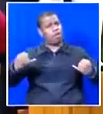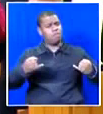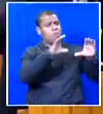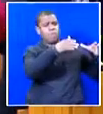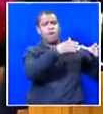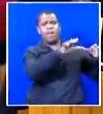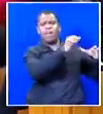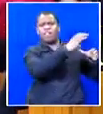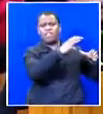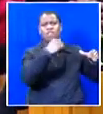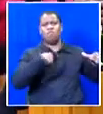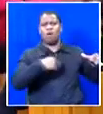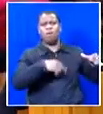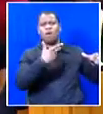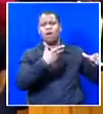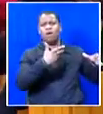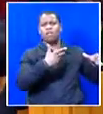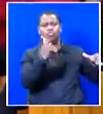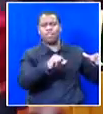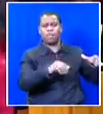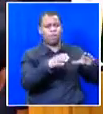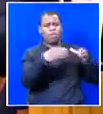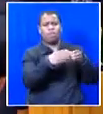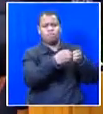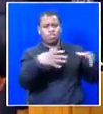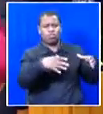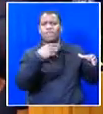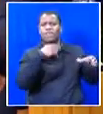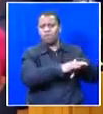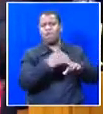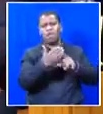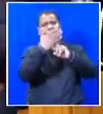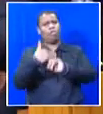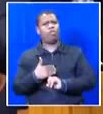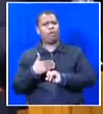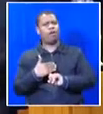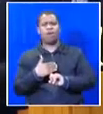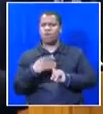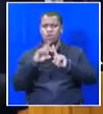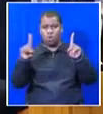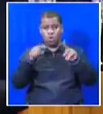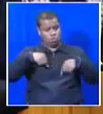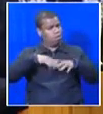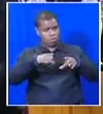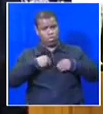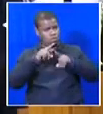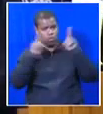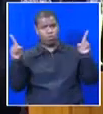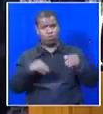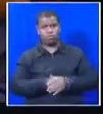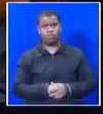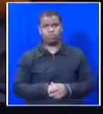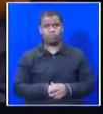its cheap, lousy majority, Menshevik style, to dominate us, who they think they are. Honorable